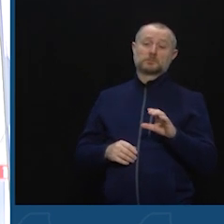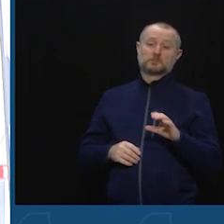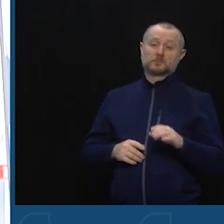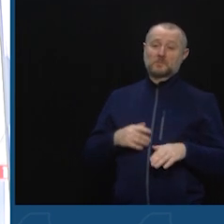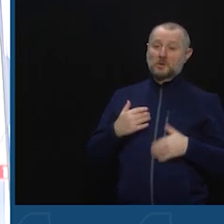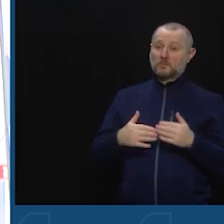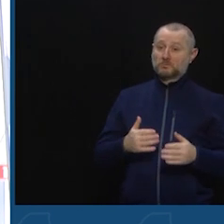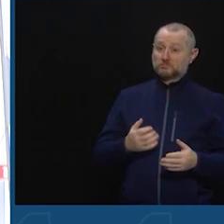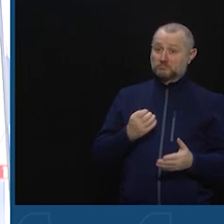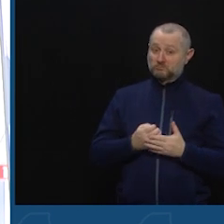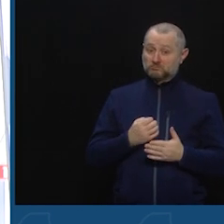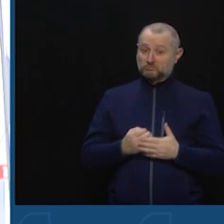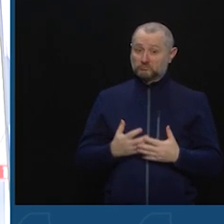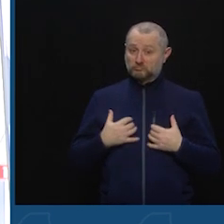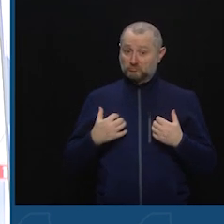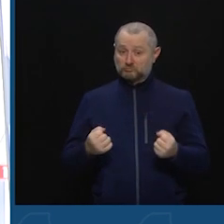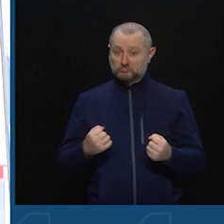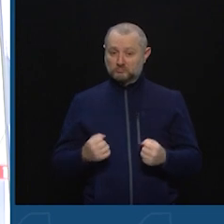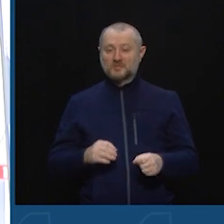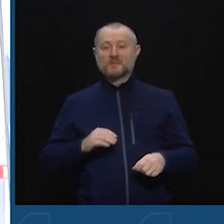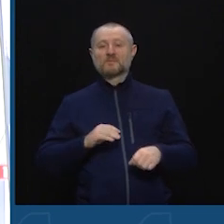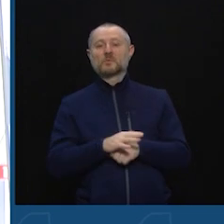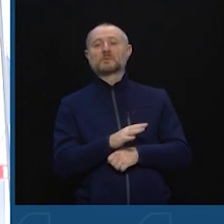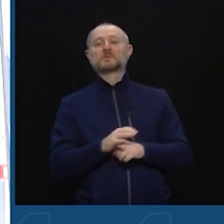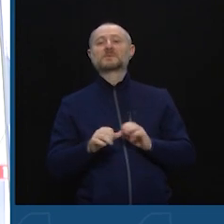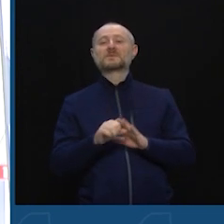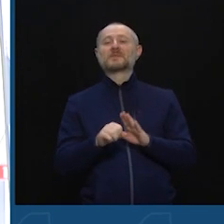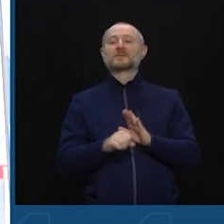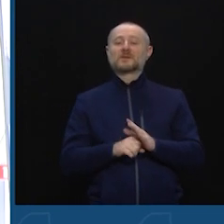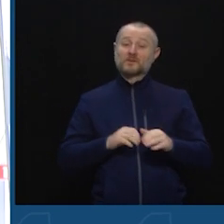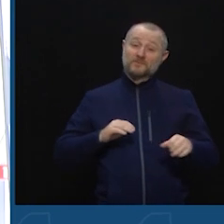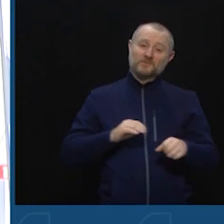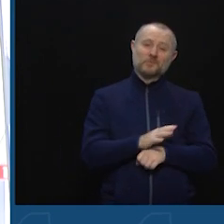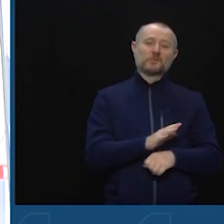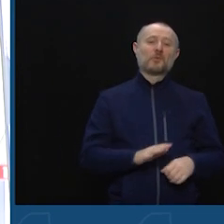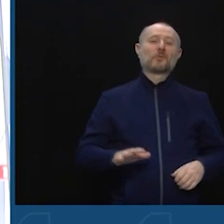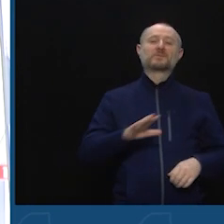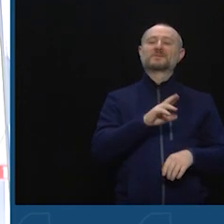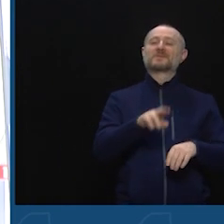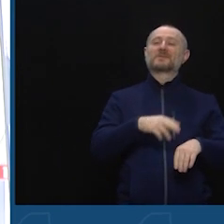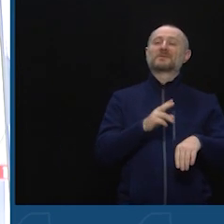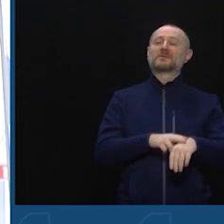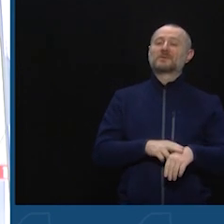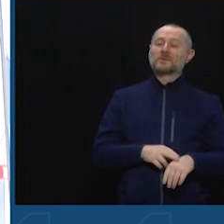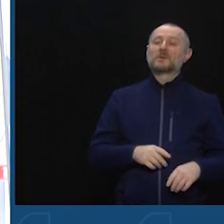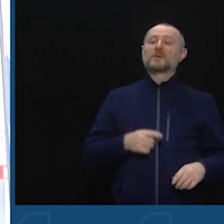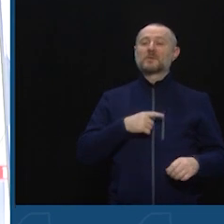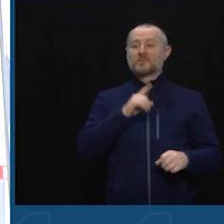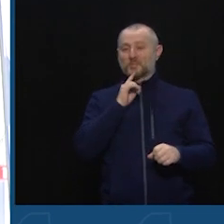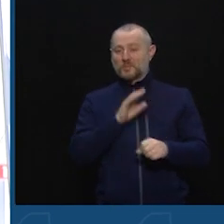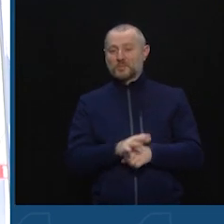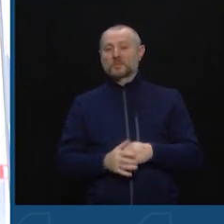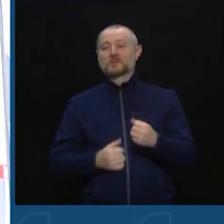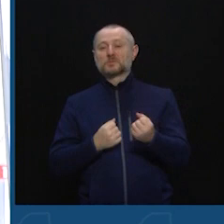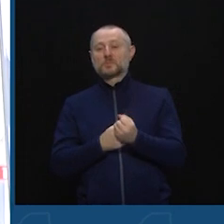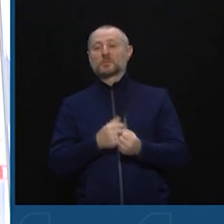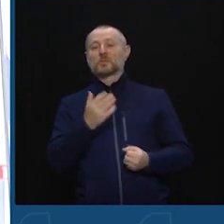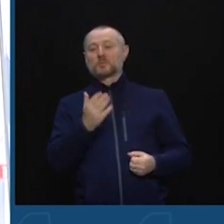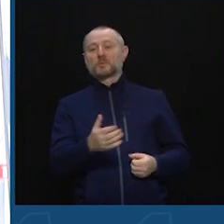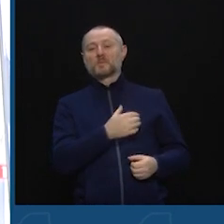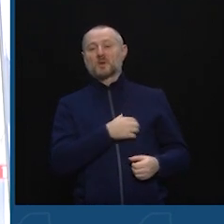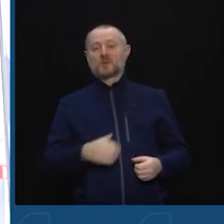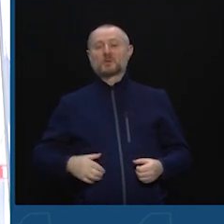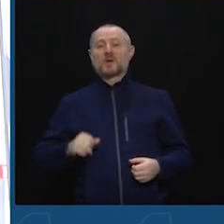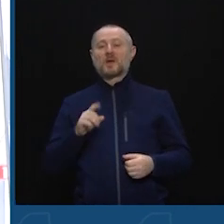this nation goes. So we have great faith in you, and we pledge our support to you, Mayor Adams. Whatever it takes, we will